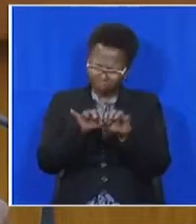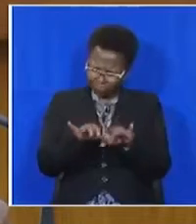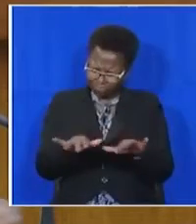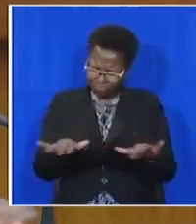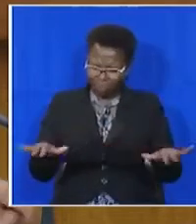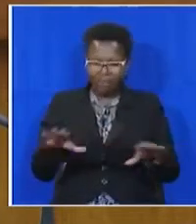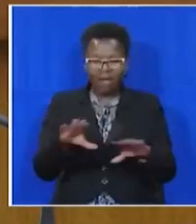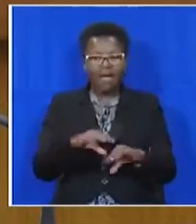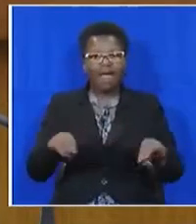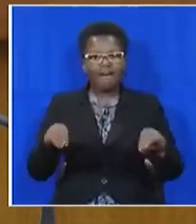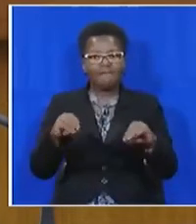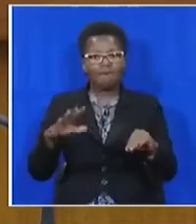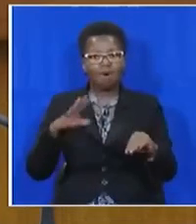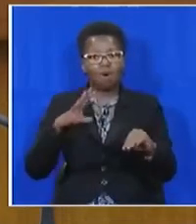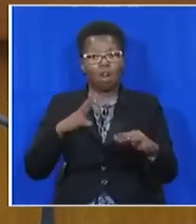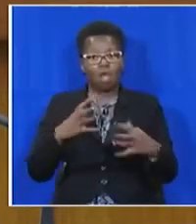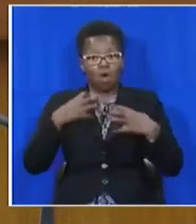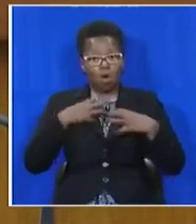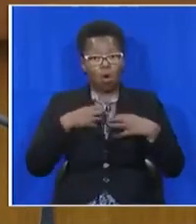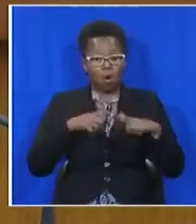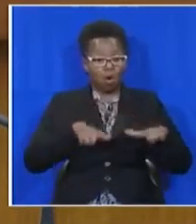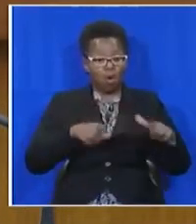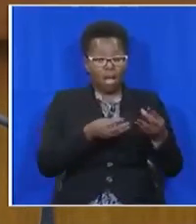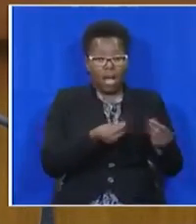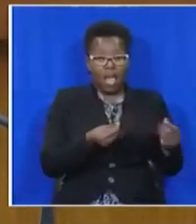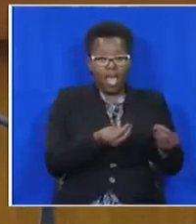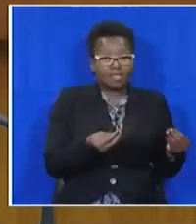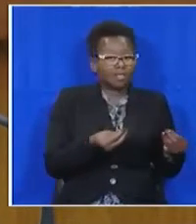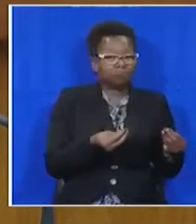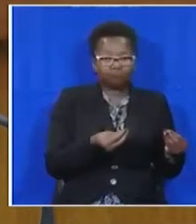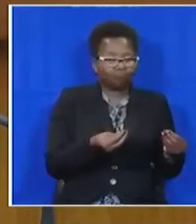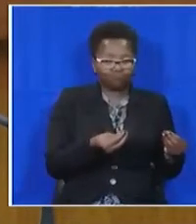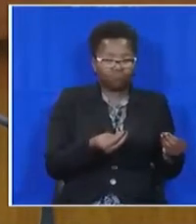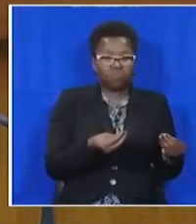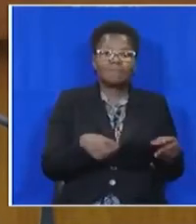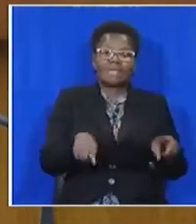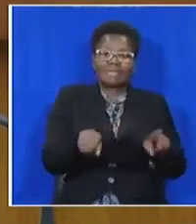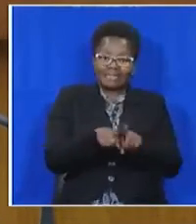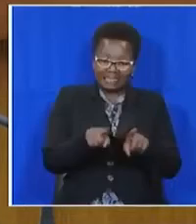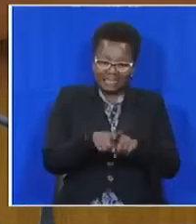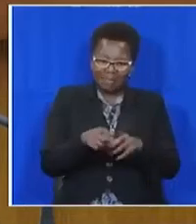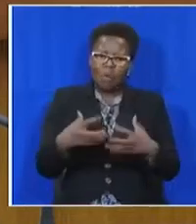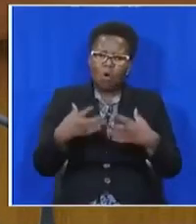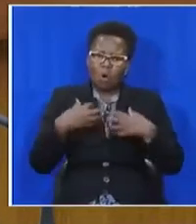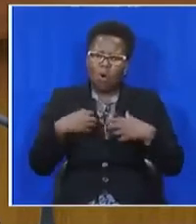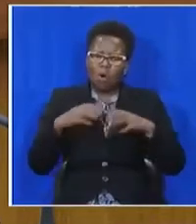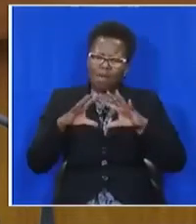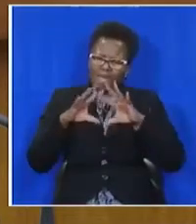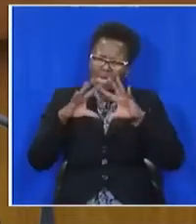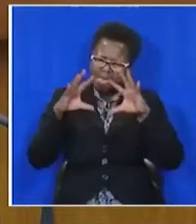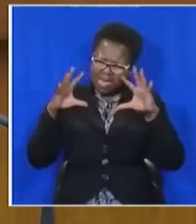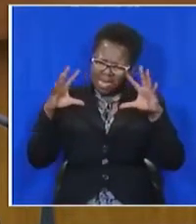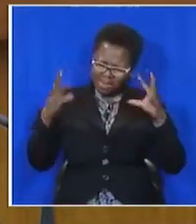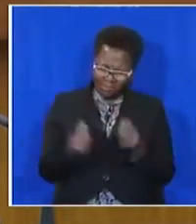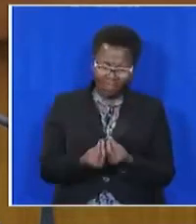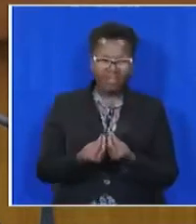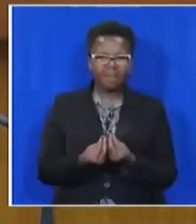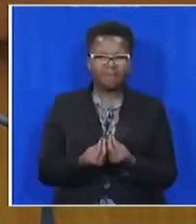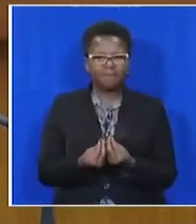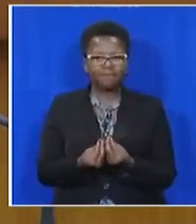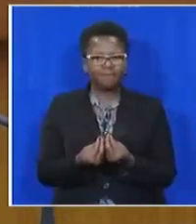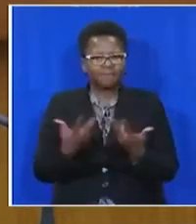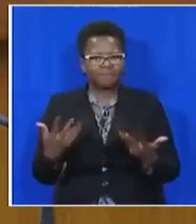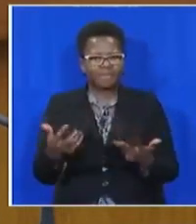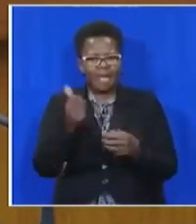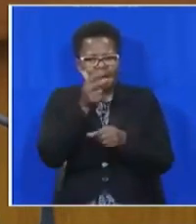not only our land ownership stakes, but further owns almost everything else. The media,